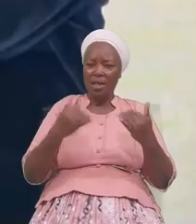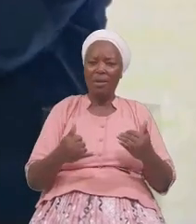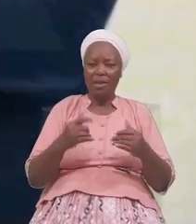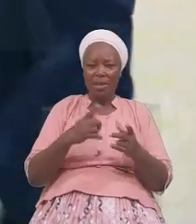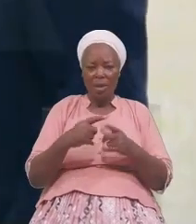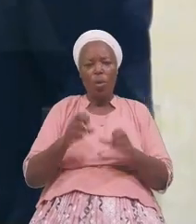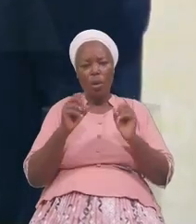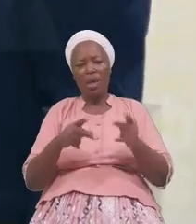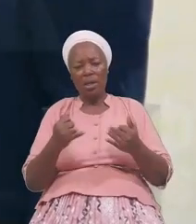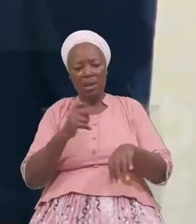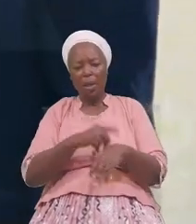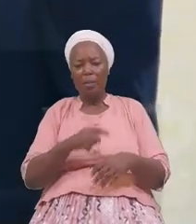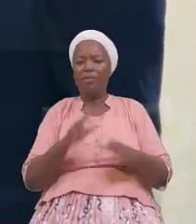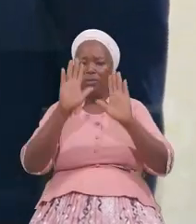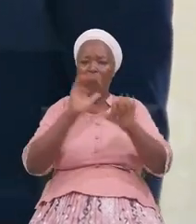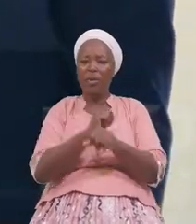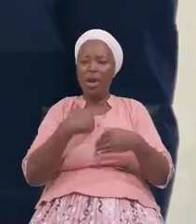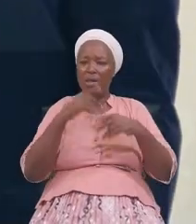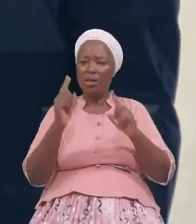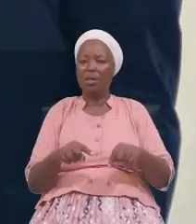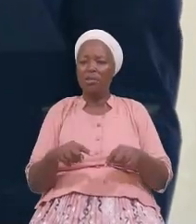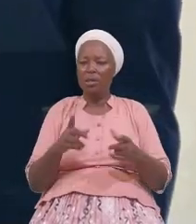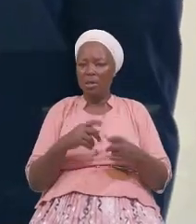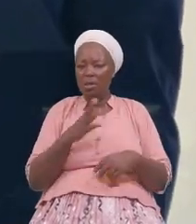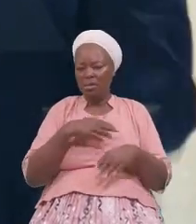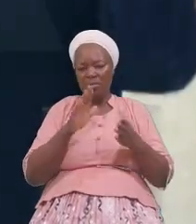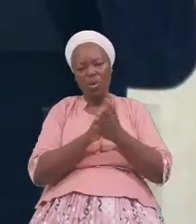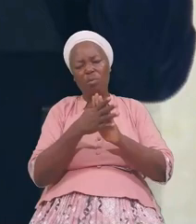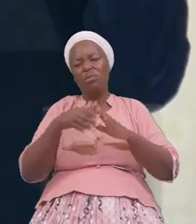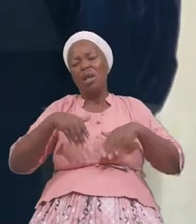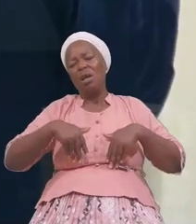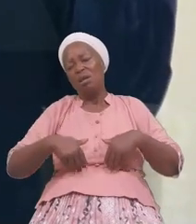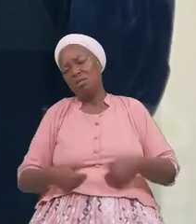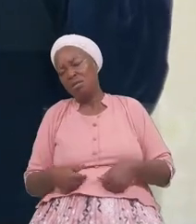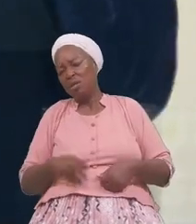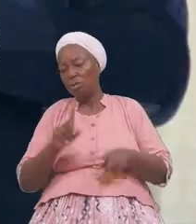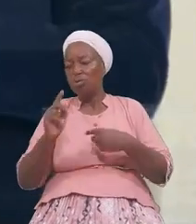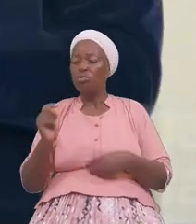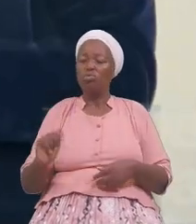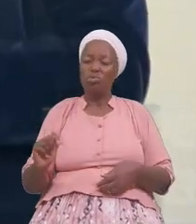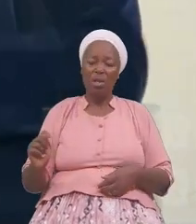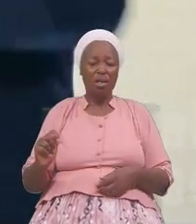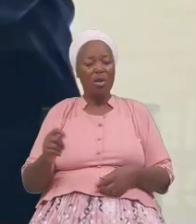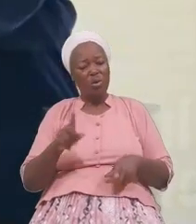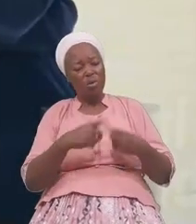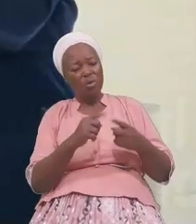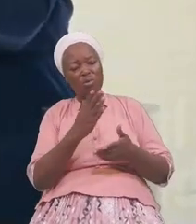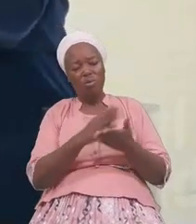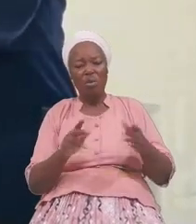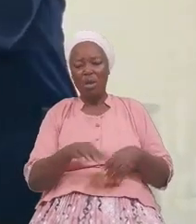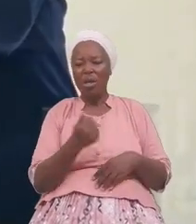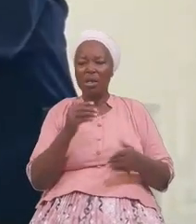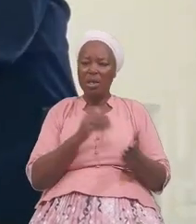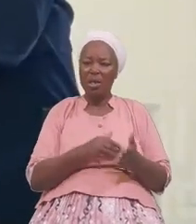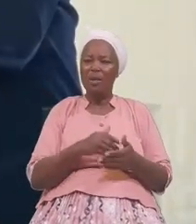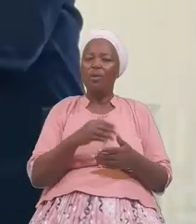the time of miracle has come, they're tired, they must go to the toilet, and they must go somewhere else. Why